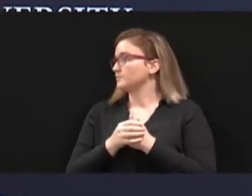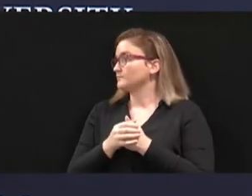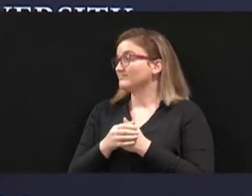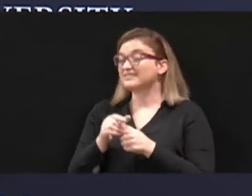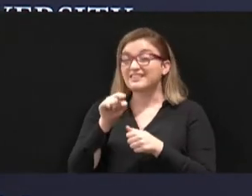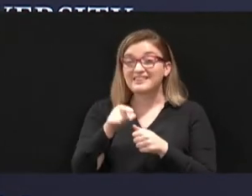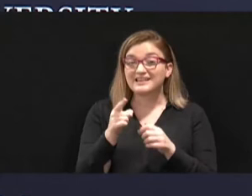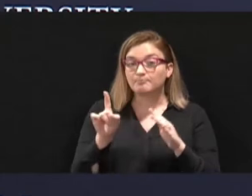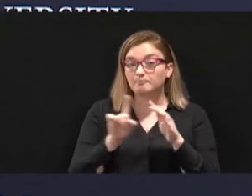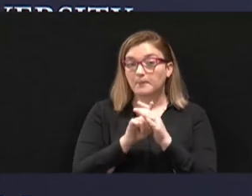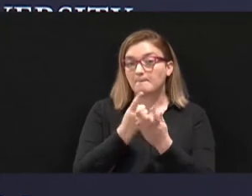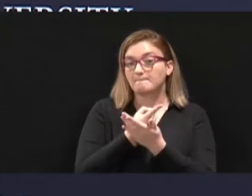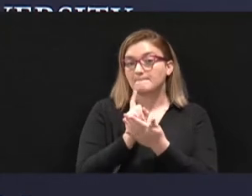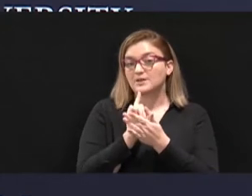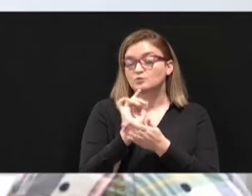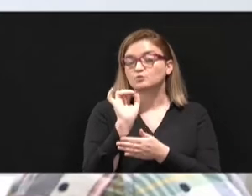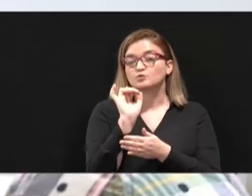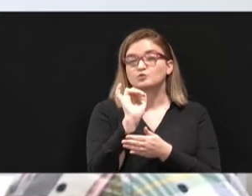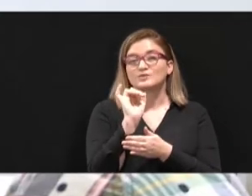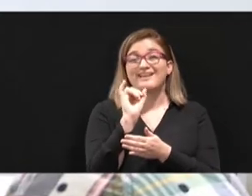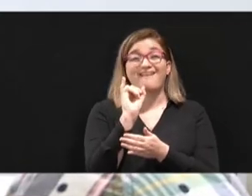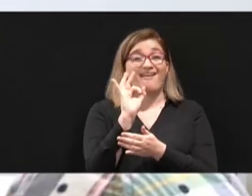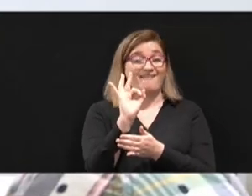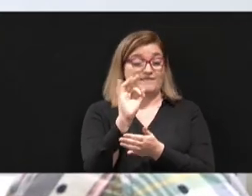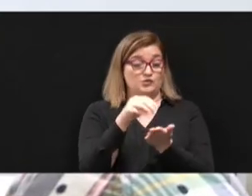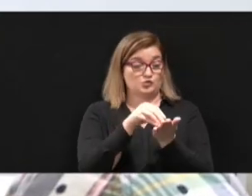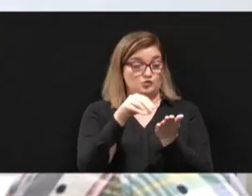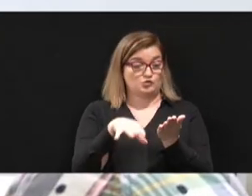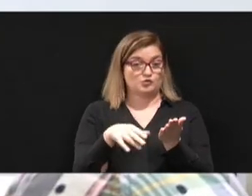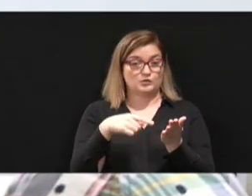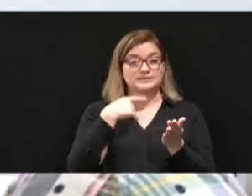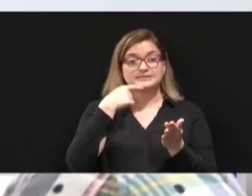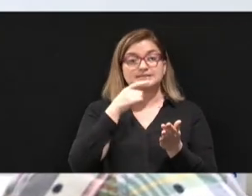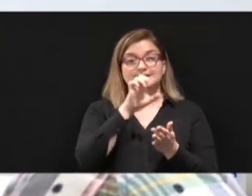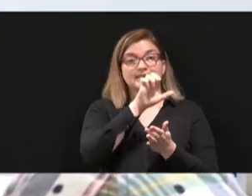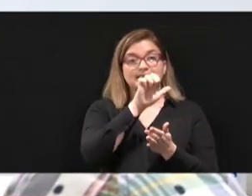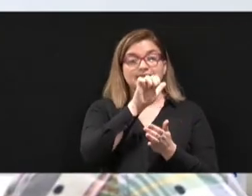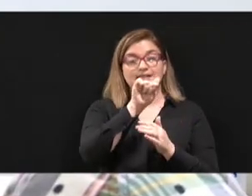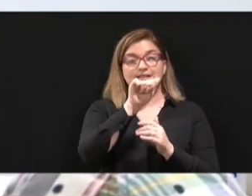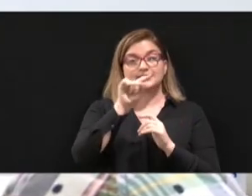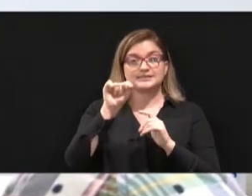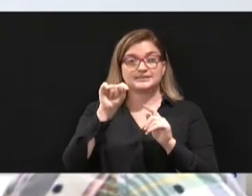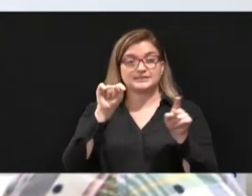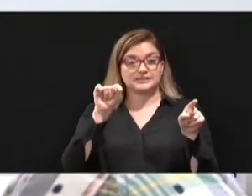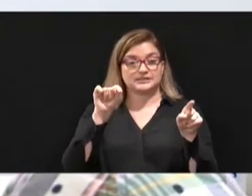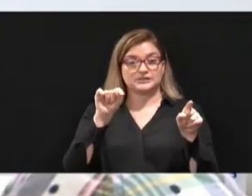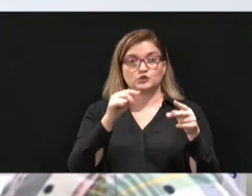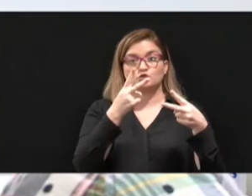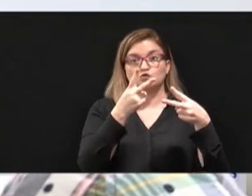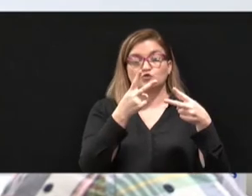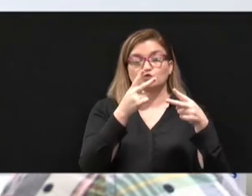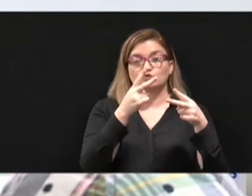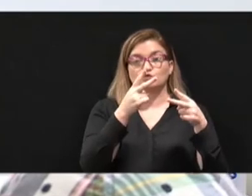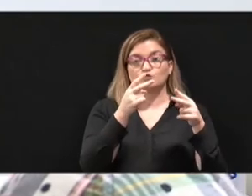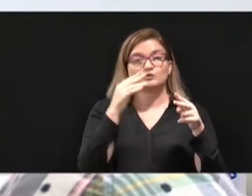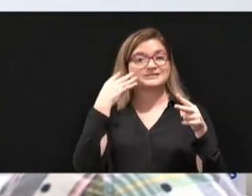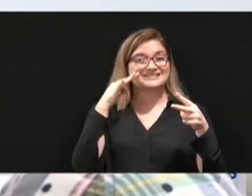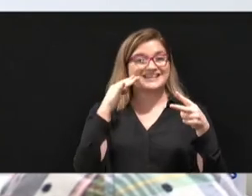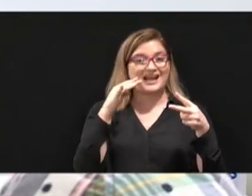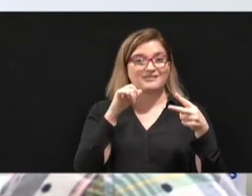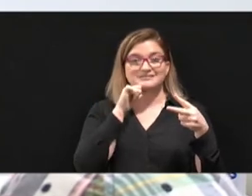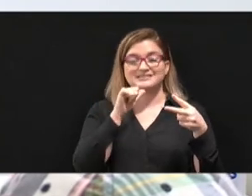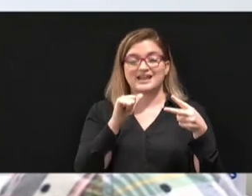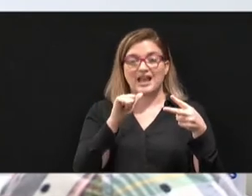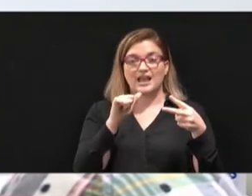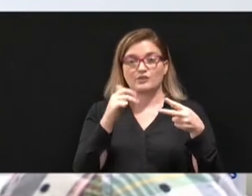Was if a student says "eat" as two sounds instead of three, is it okay to remind them of the rules in